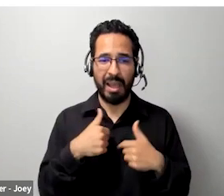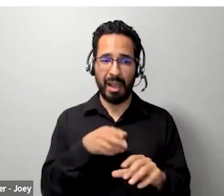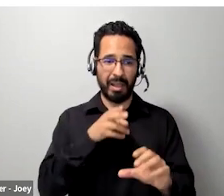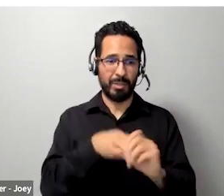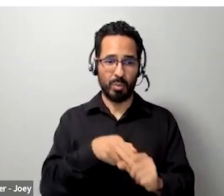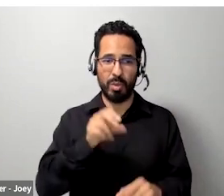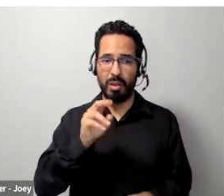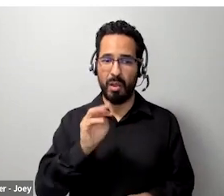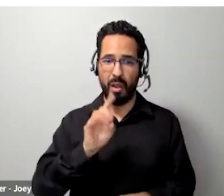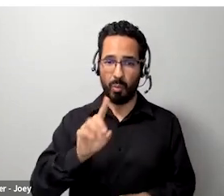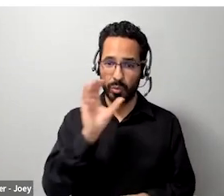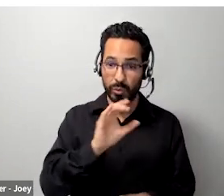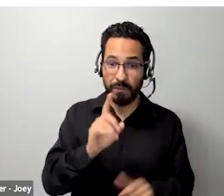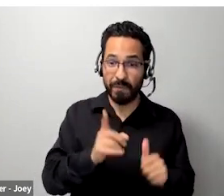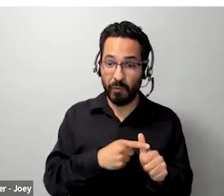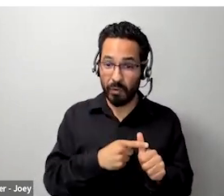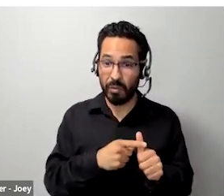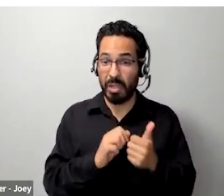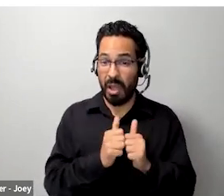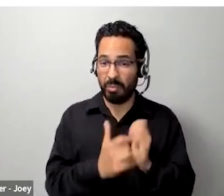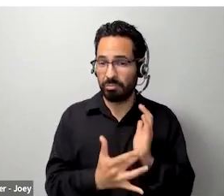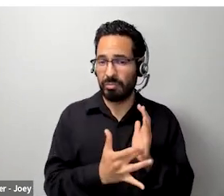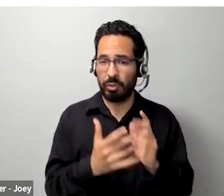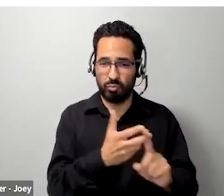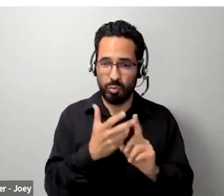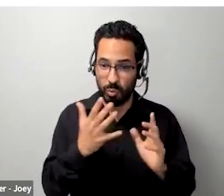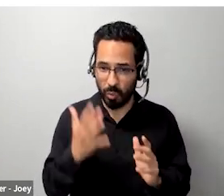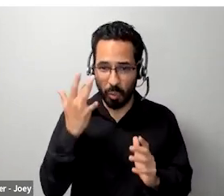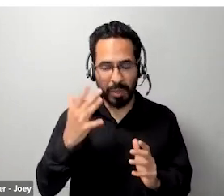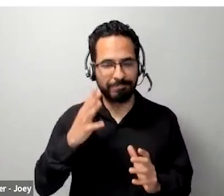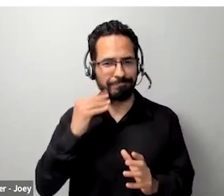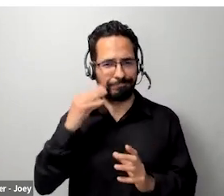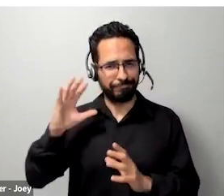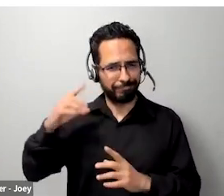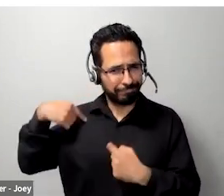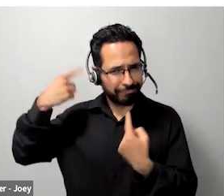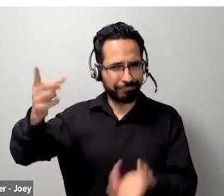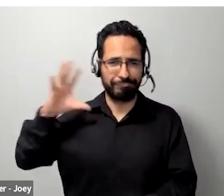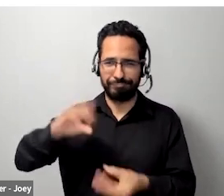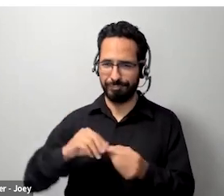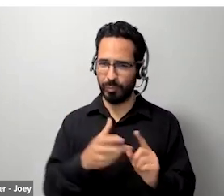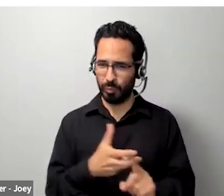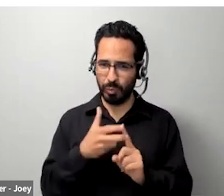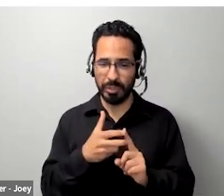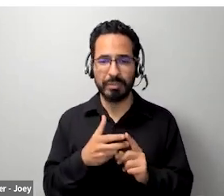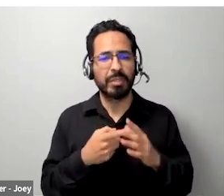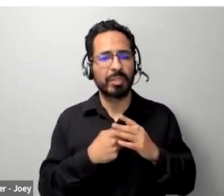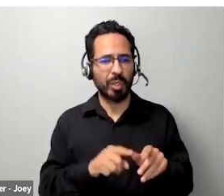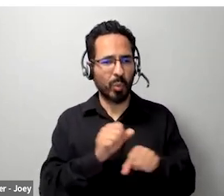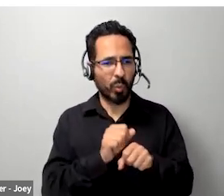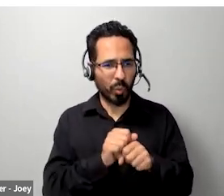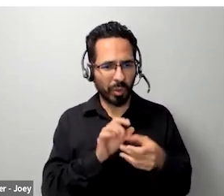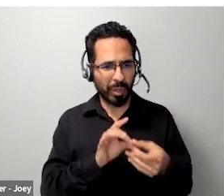Search originally as a tech recruiter, coming from a long-standing recruitment background. Started working on some